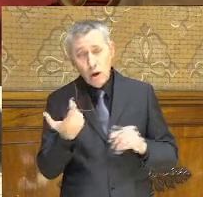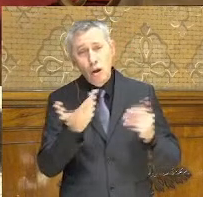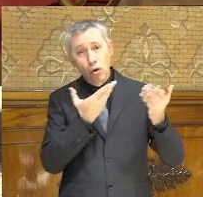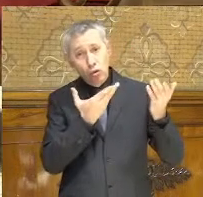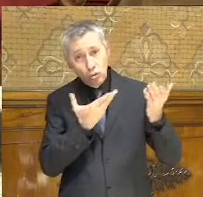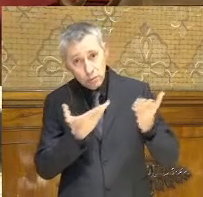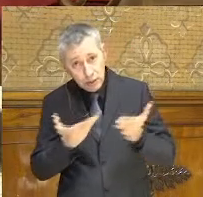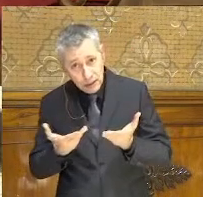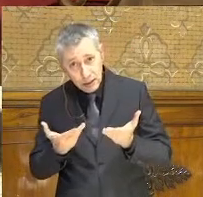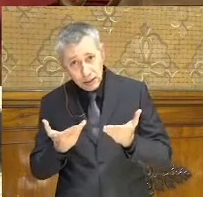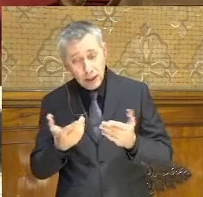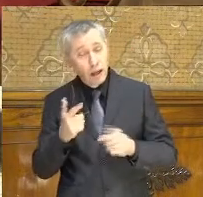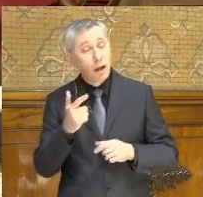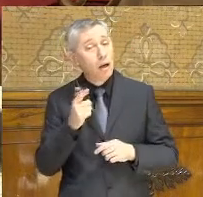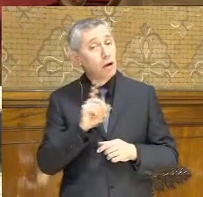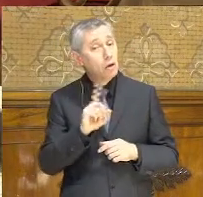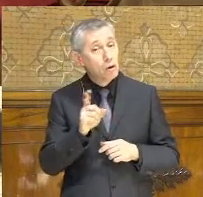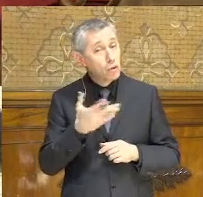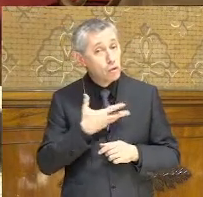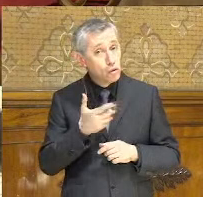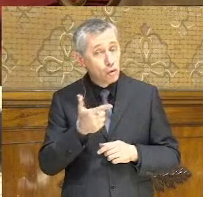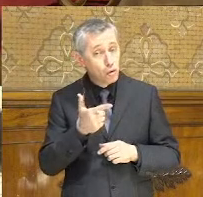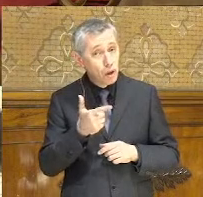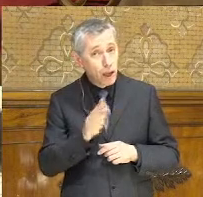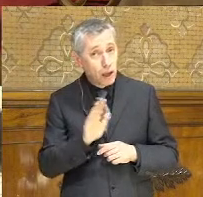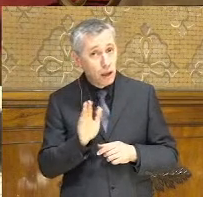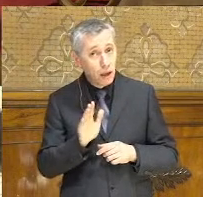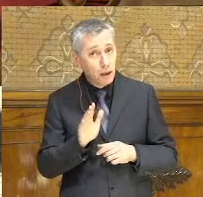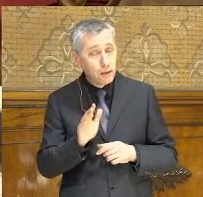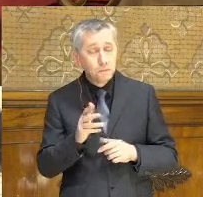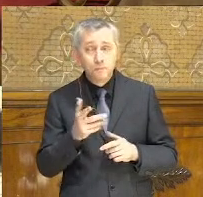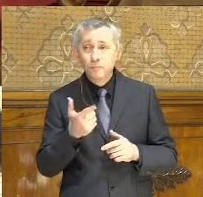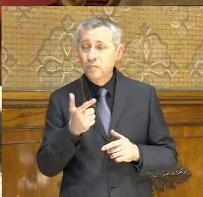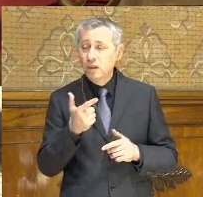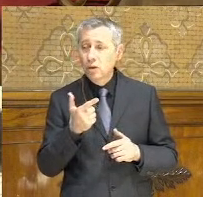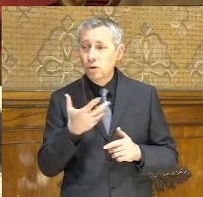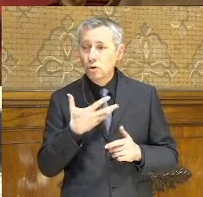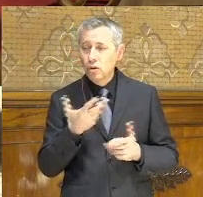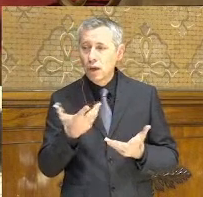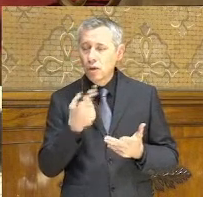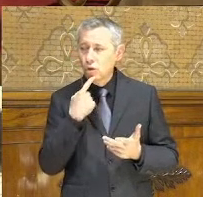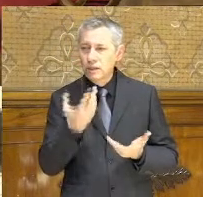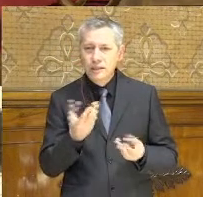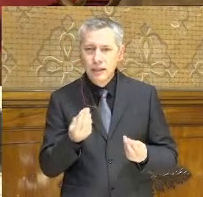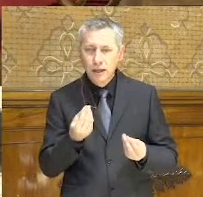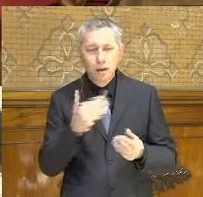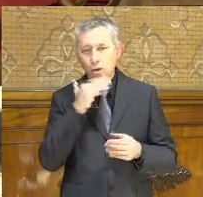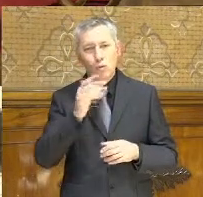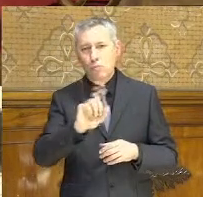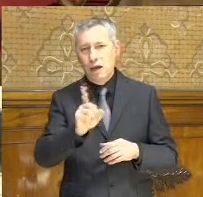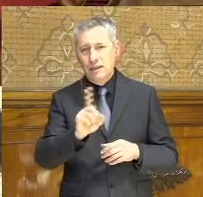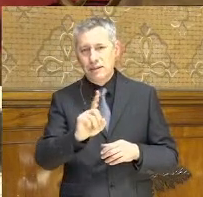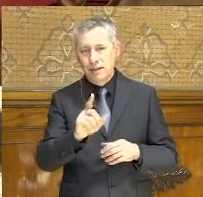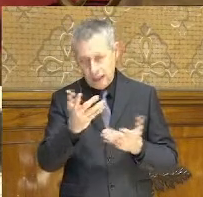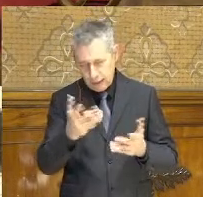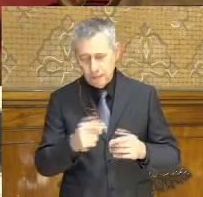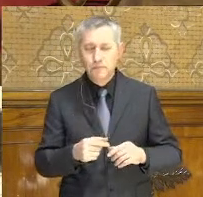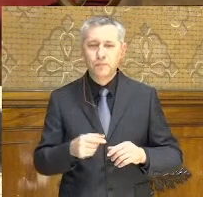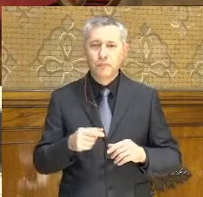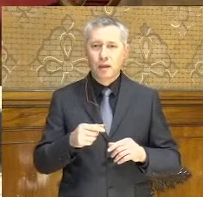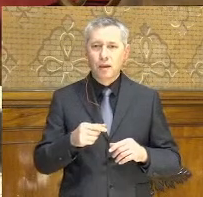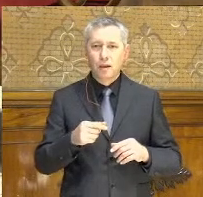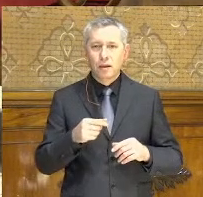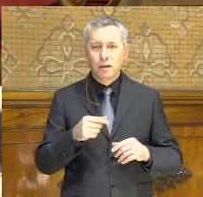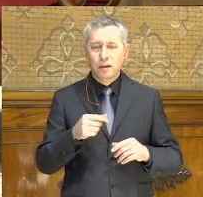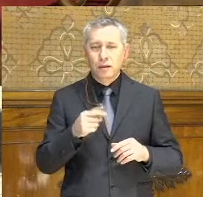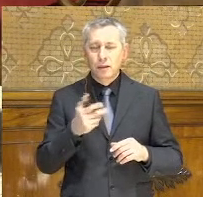not substantive. You know, it's substantive to say, yes, please come and have, you know, please come and have, to come and stay